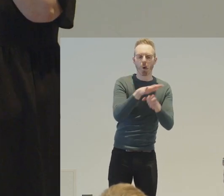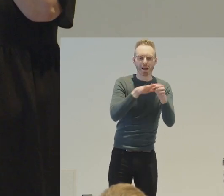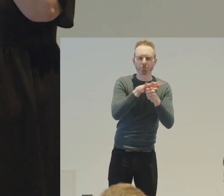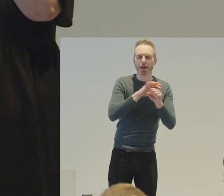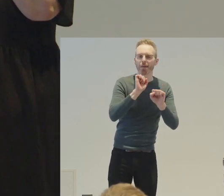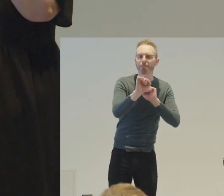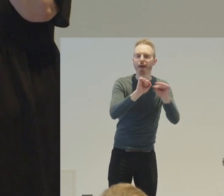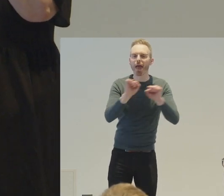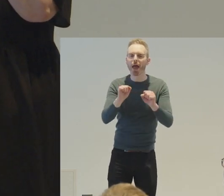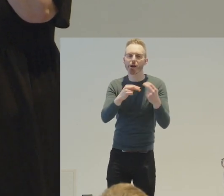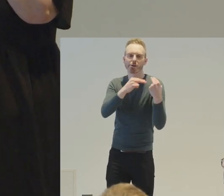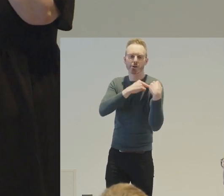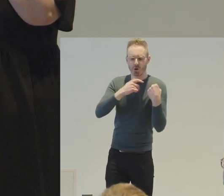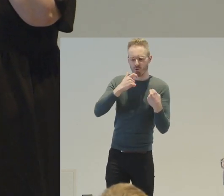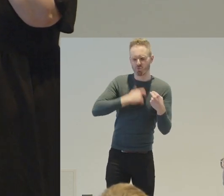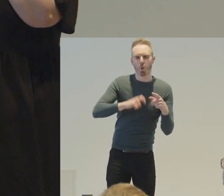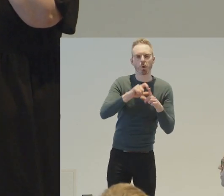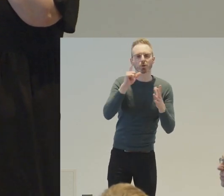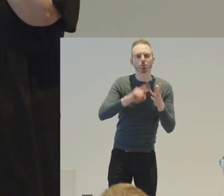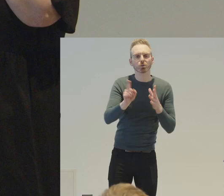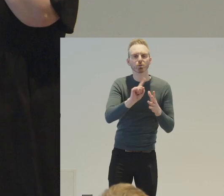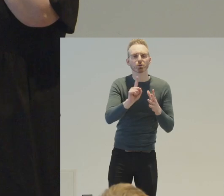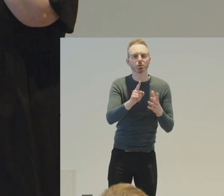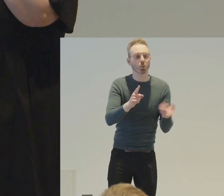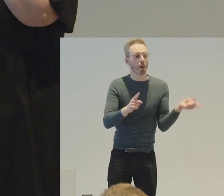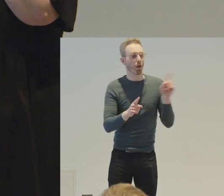they're in and what kind of work they do.